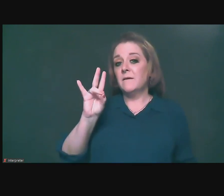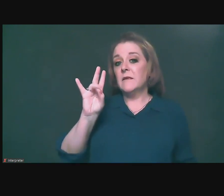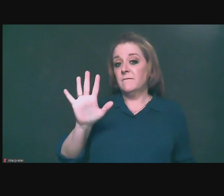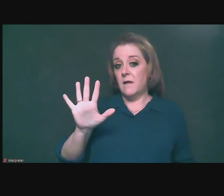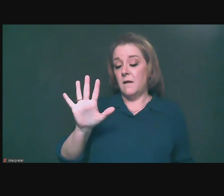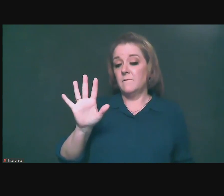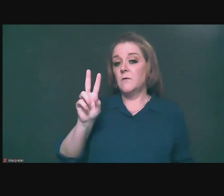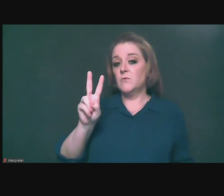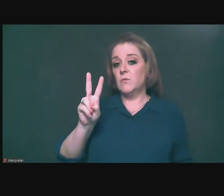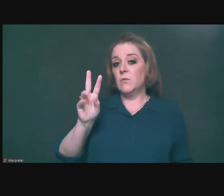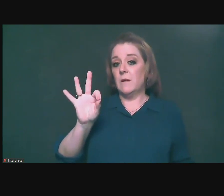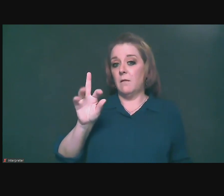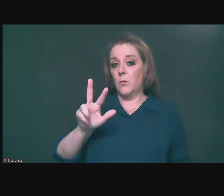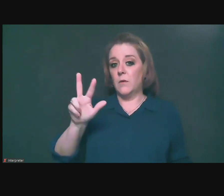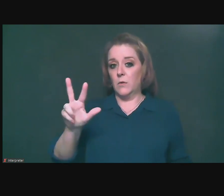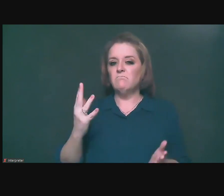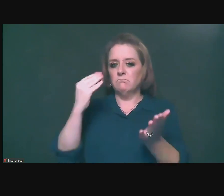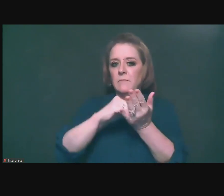775-2933. Again, that's